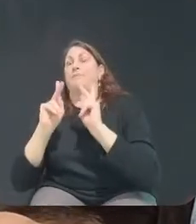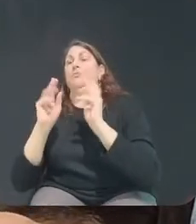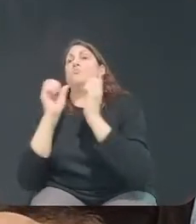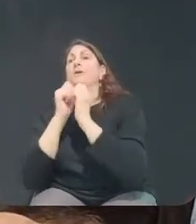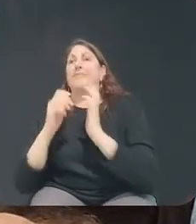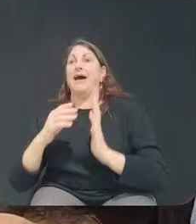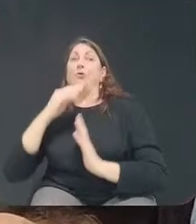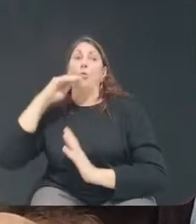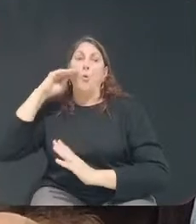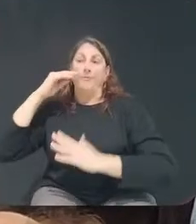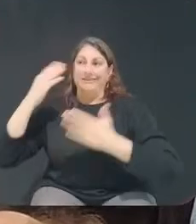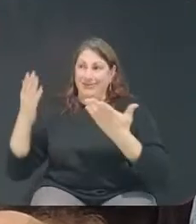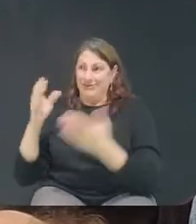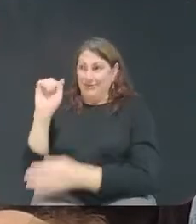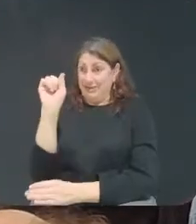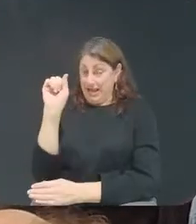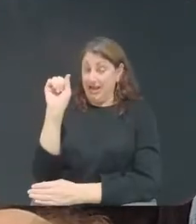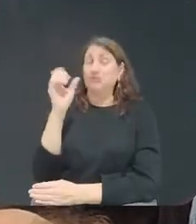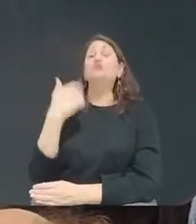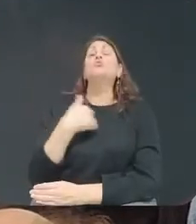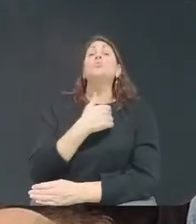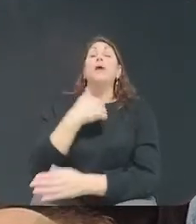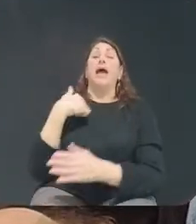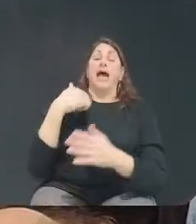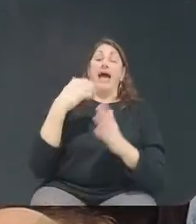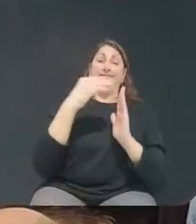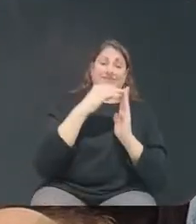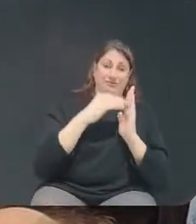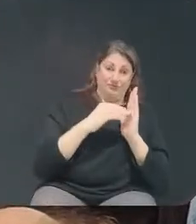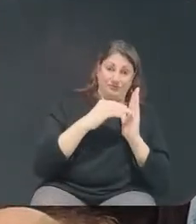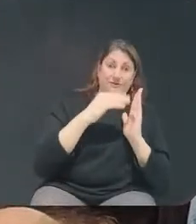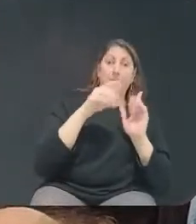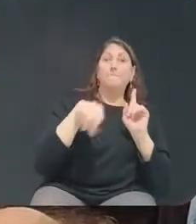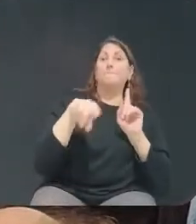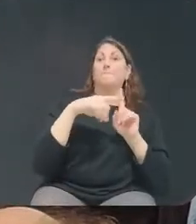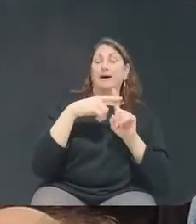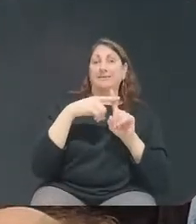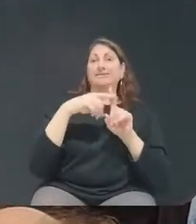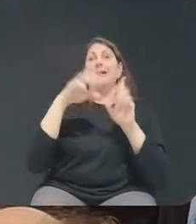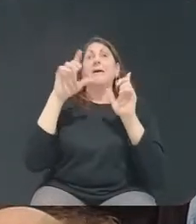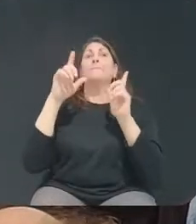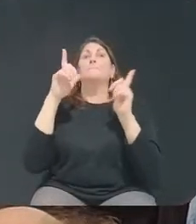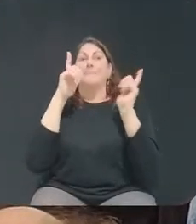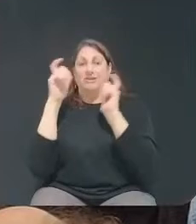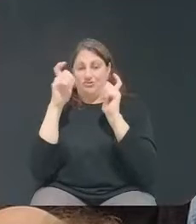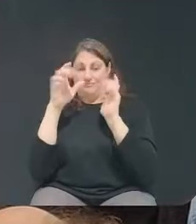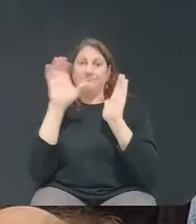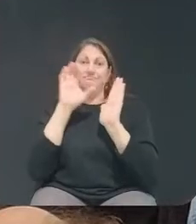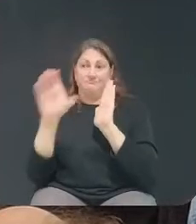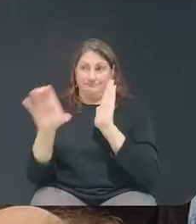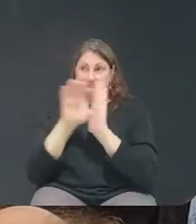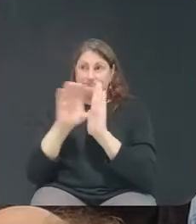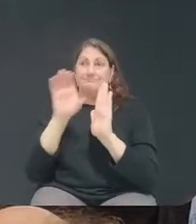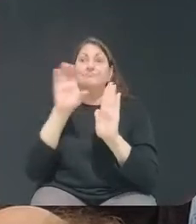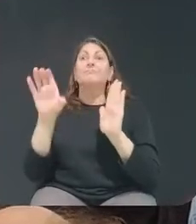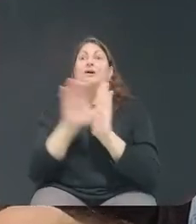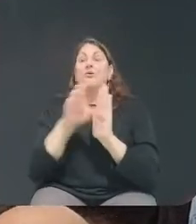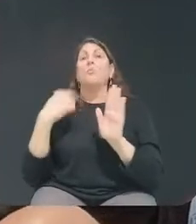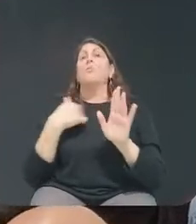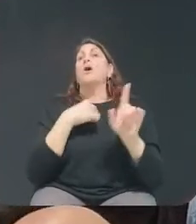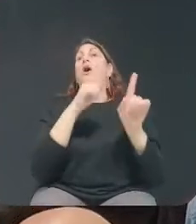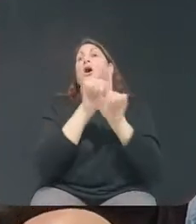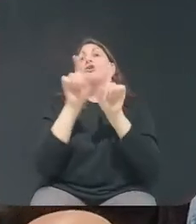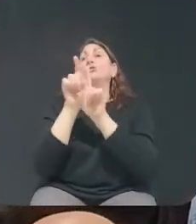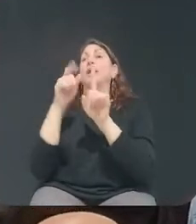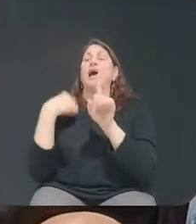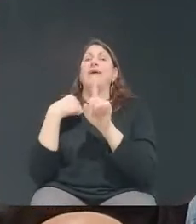So in addition to textual records and photographs, the archives also has moving images related to homelessness. I want to play just a short